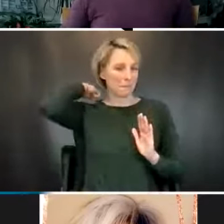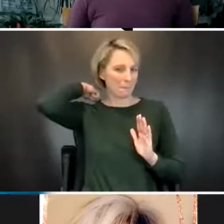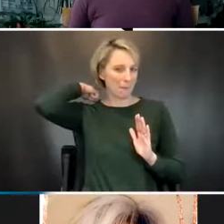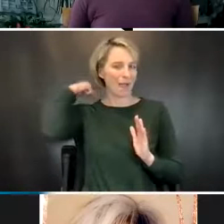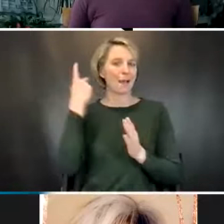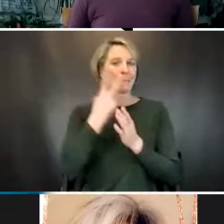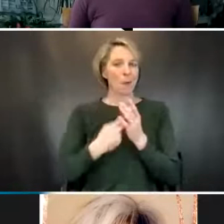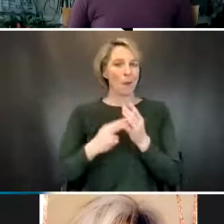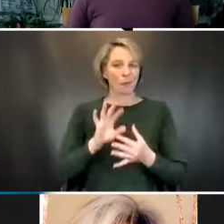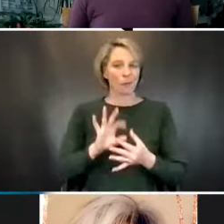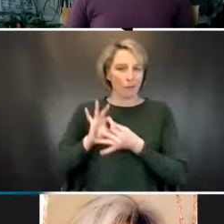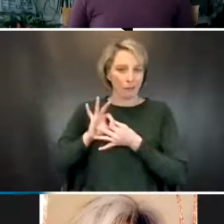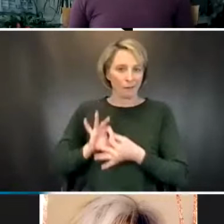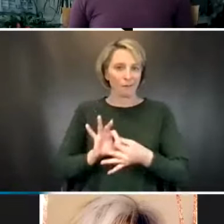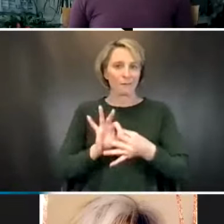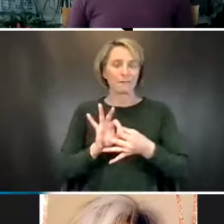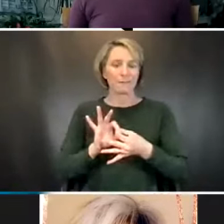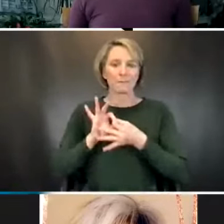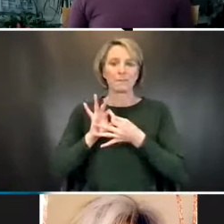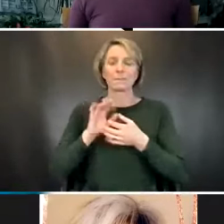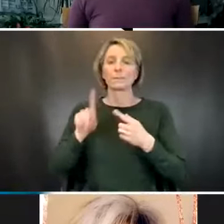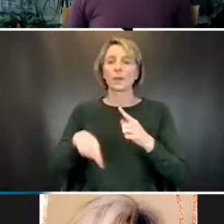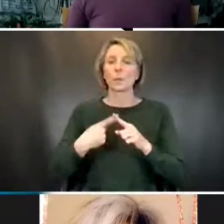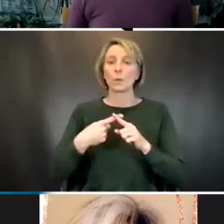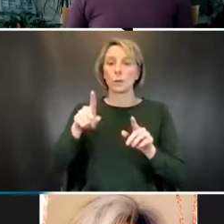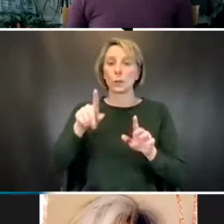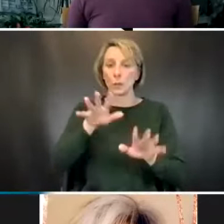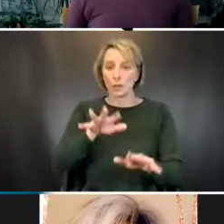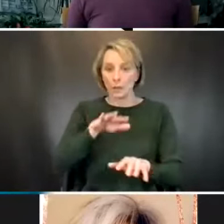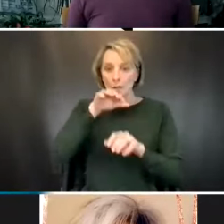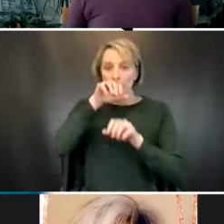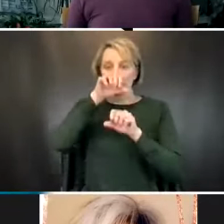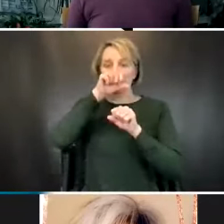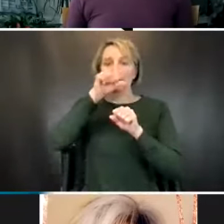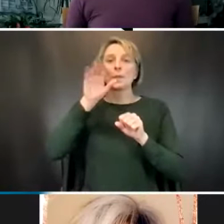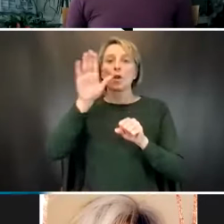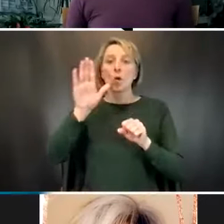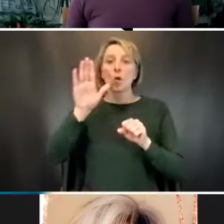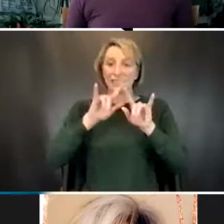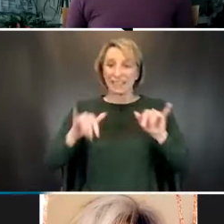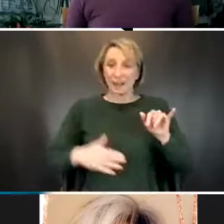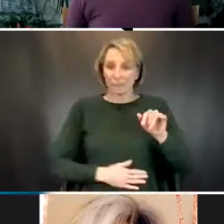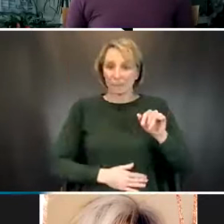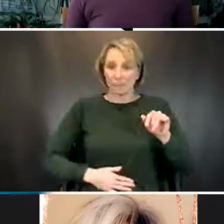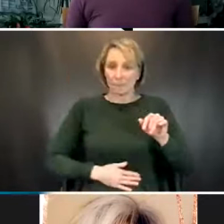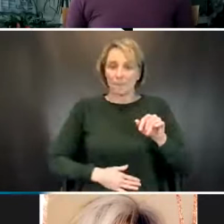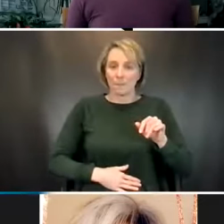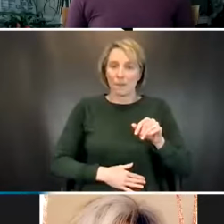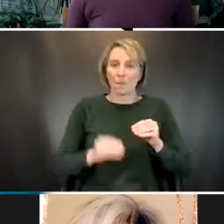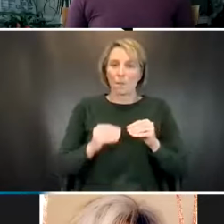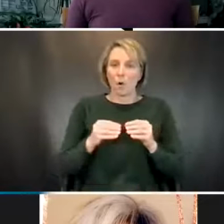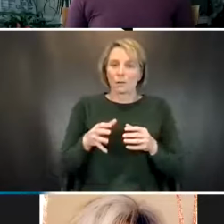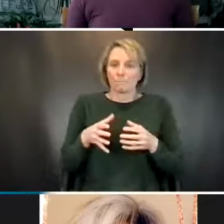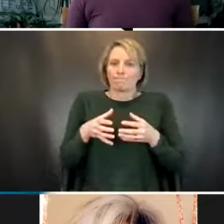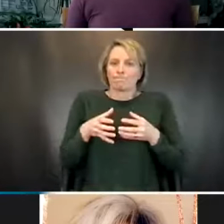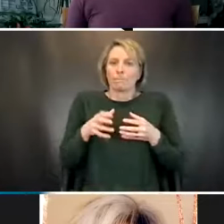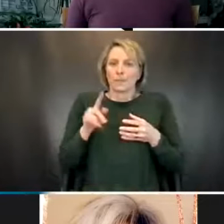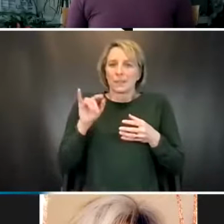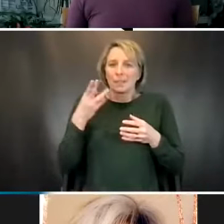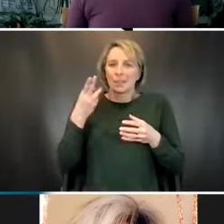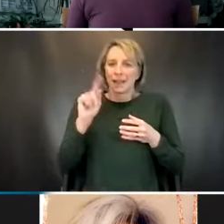together. So inhaling, sort of pulling those abdominal muscles towards your back, maybe noticing that your bottom